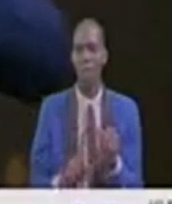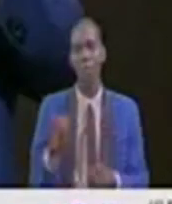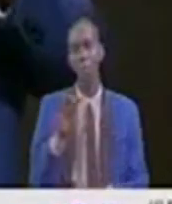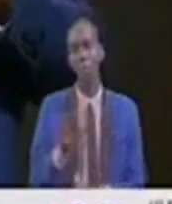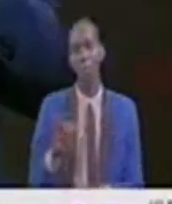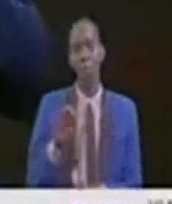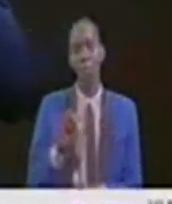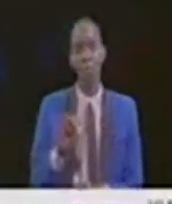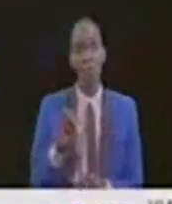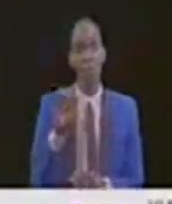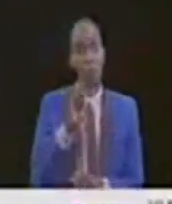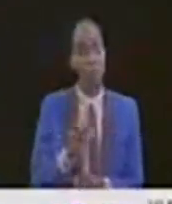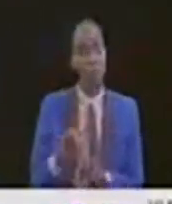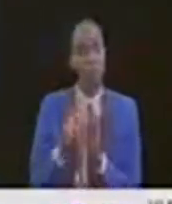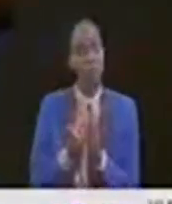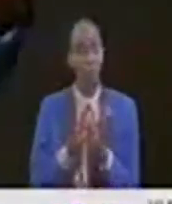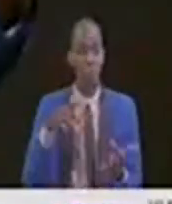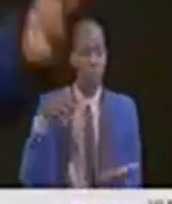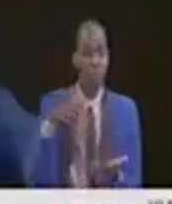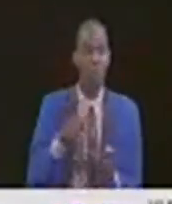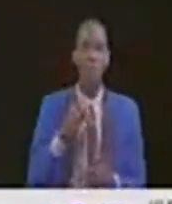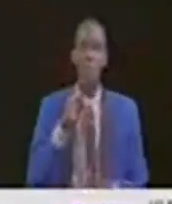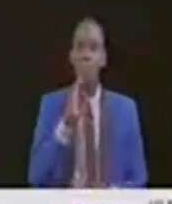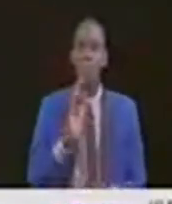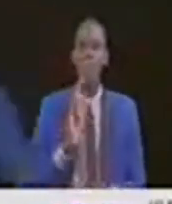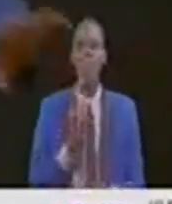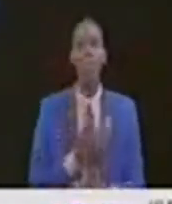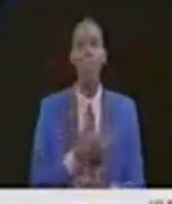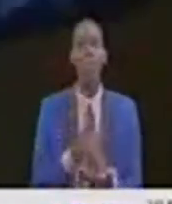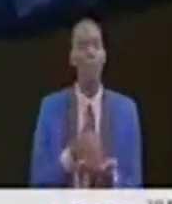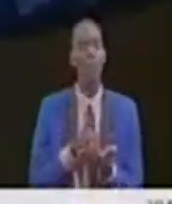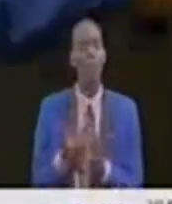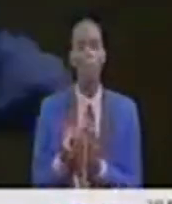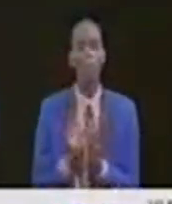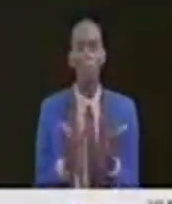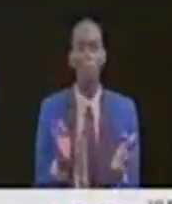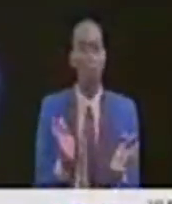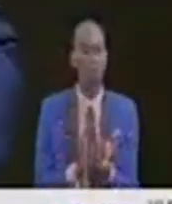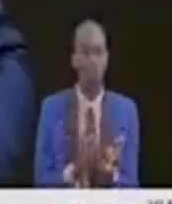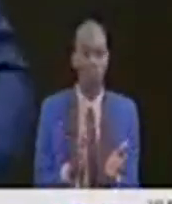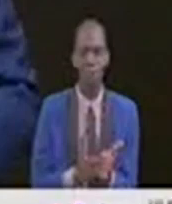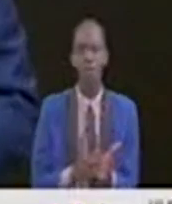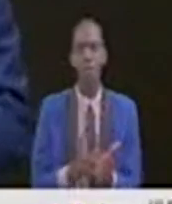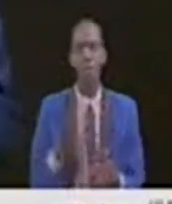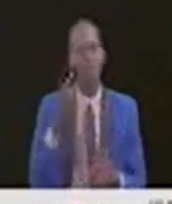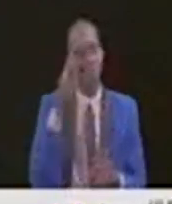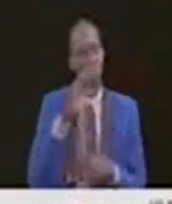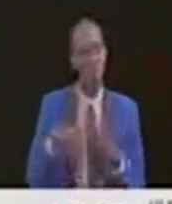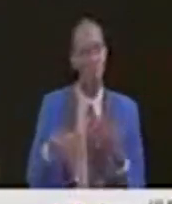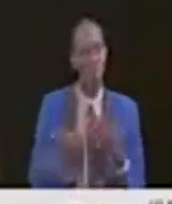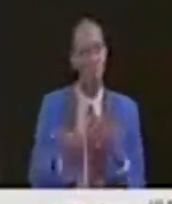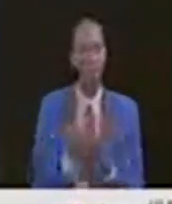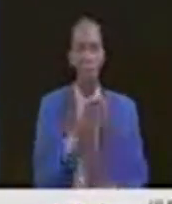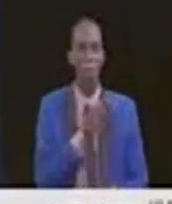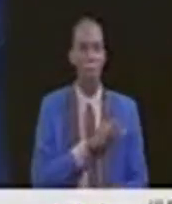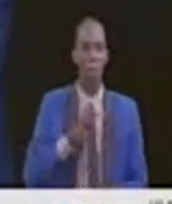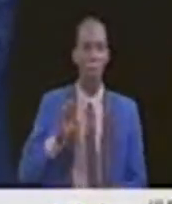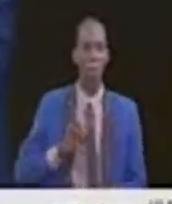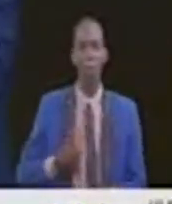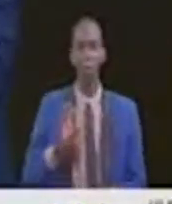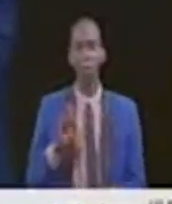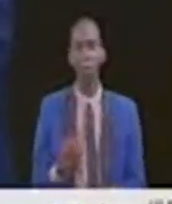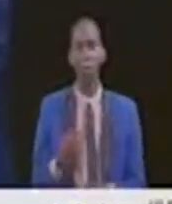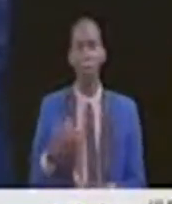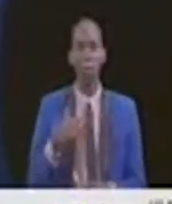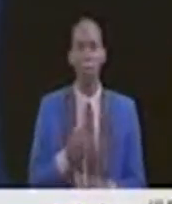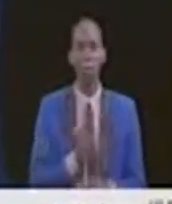Monday Bible study is our Bible school. I mean Bible school for all the members. And we go from